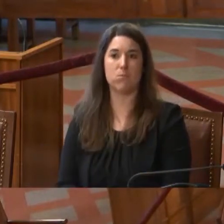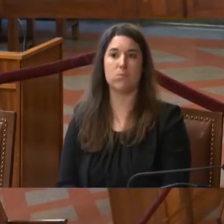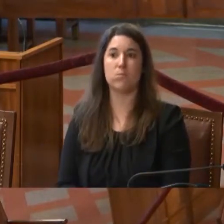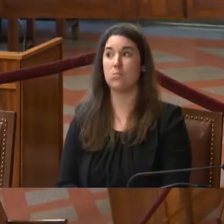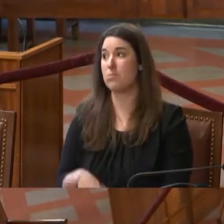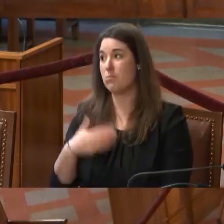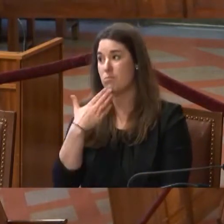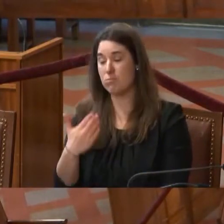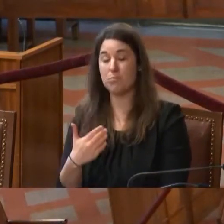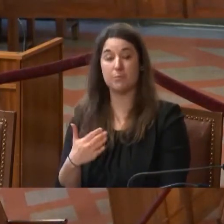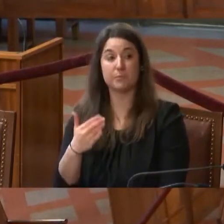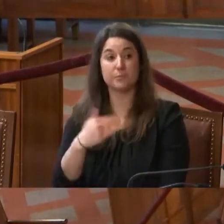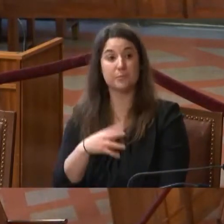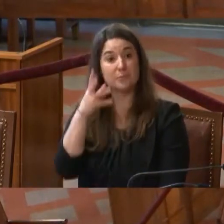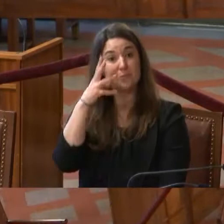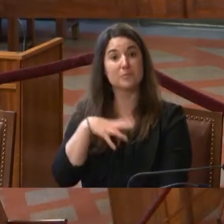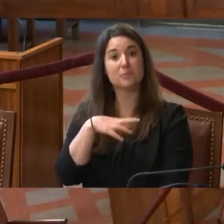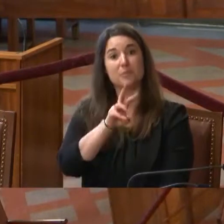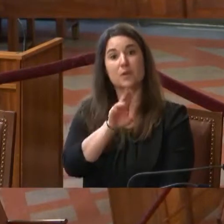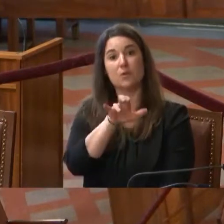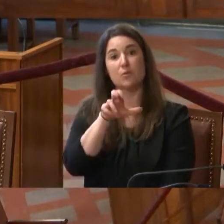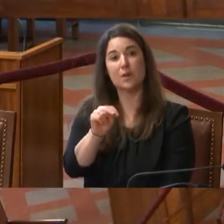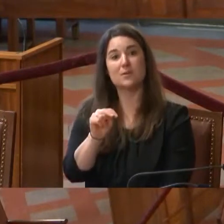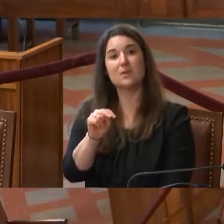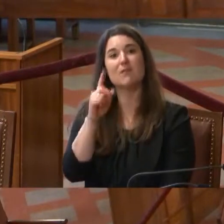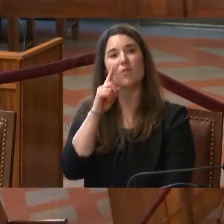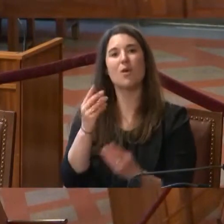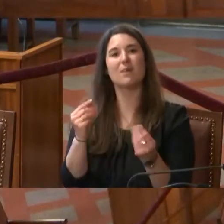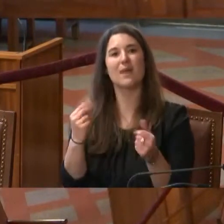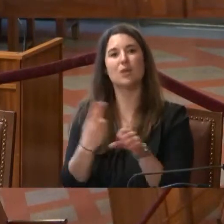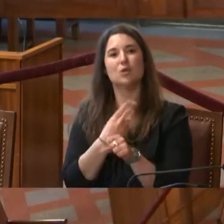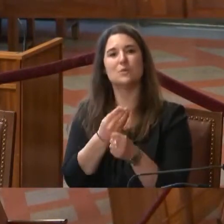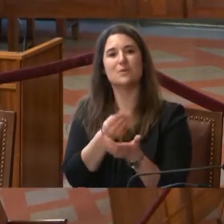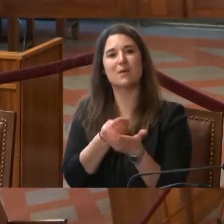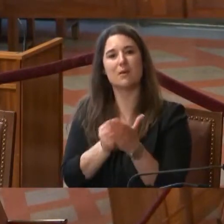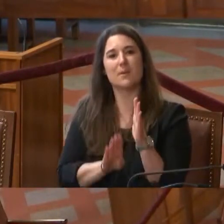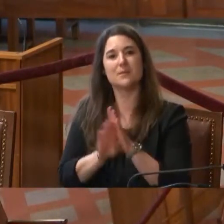Thank you. Councilman Wilson, Chair of Land Use and Economic Development.